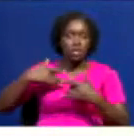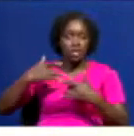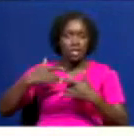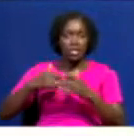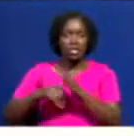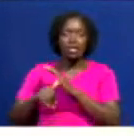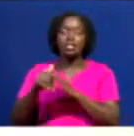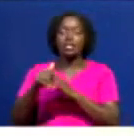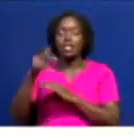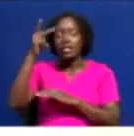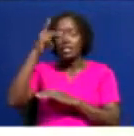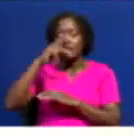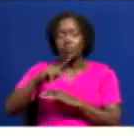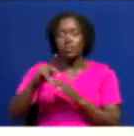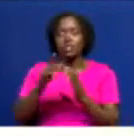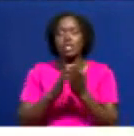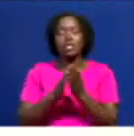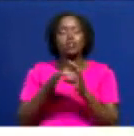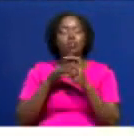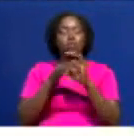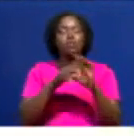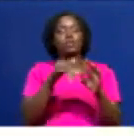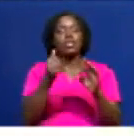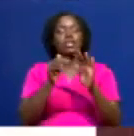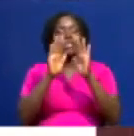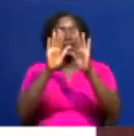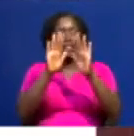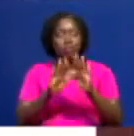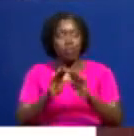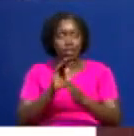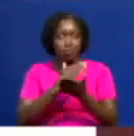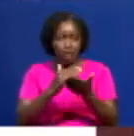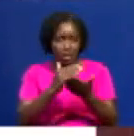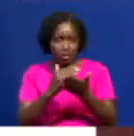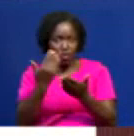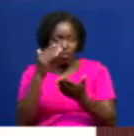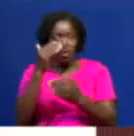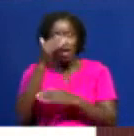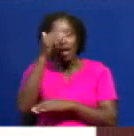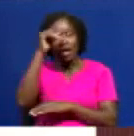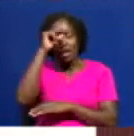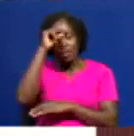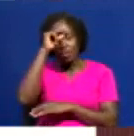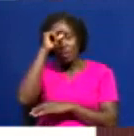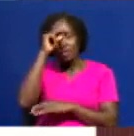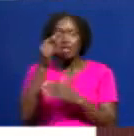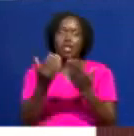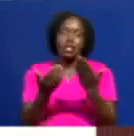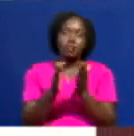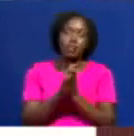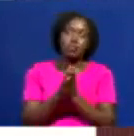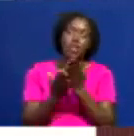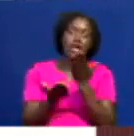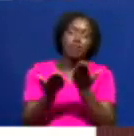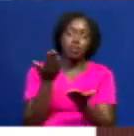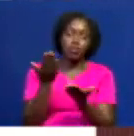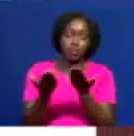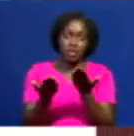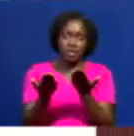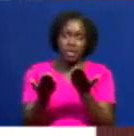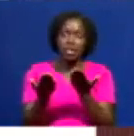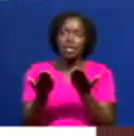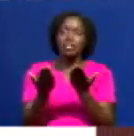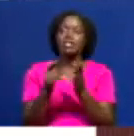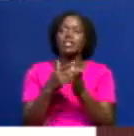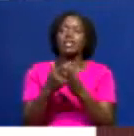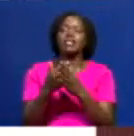policy and rightly belong to the other relevant arms of government as may be appropriate. We thus